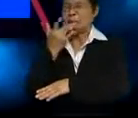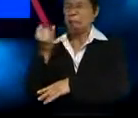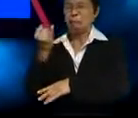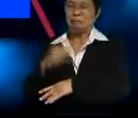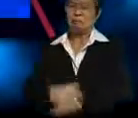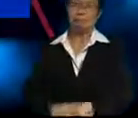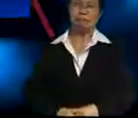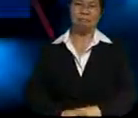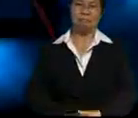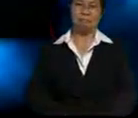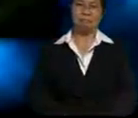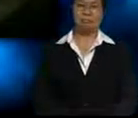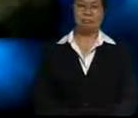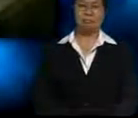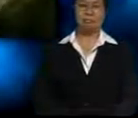flat taste.